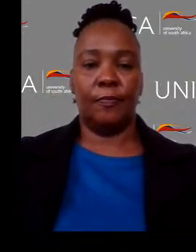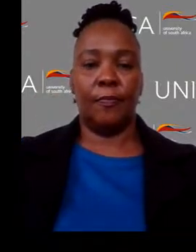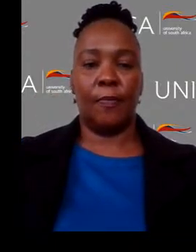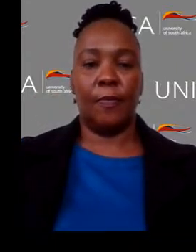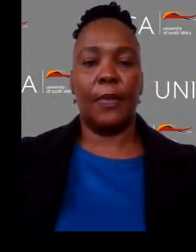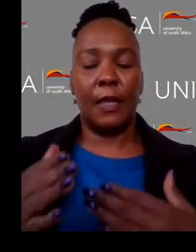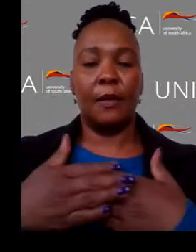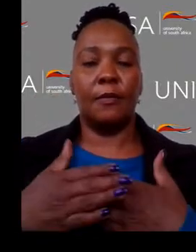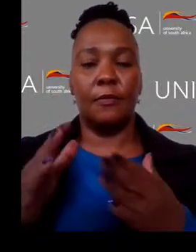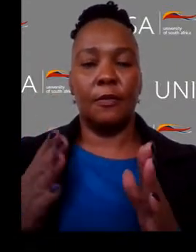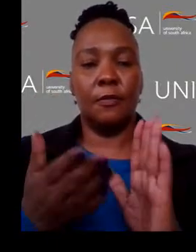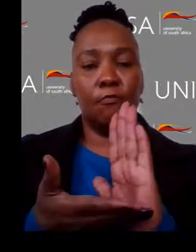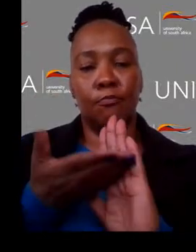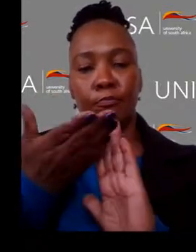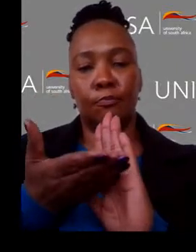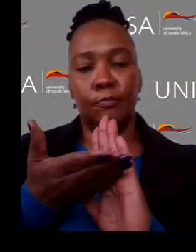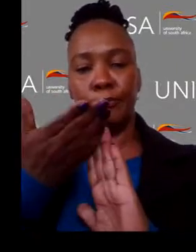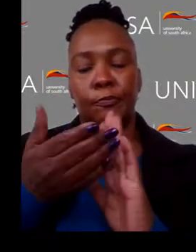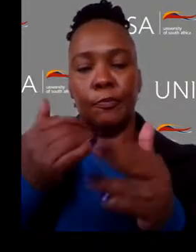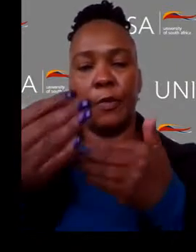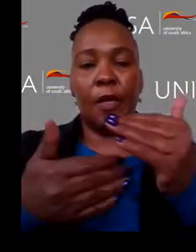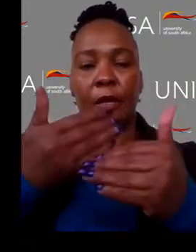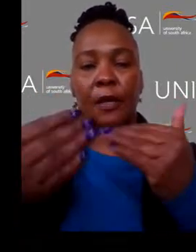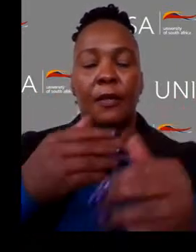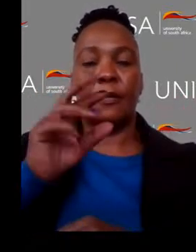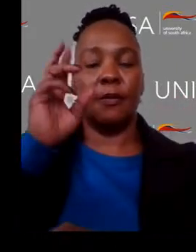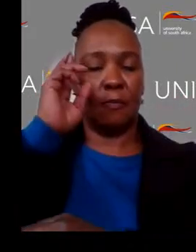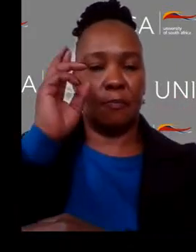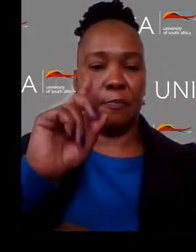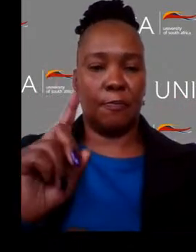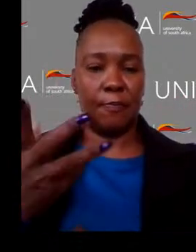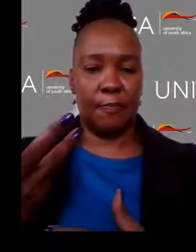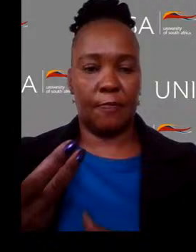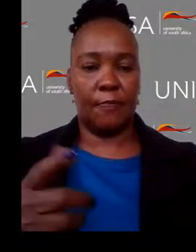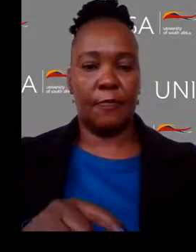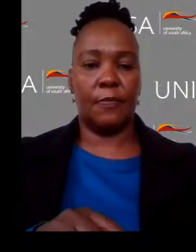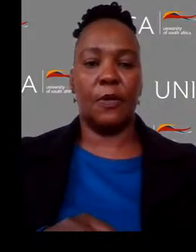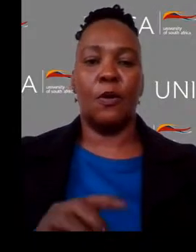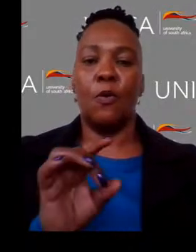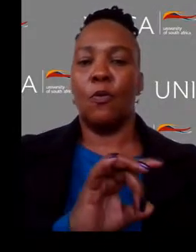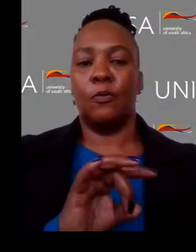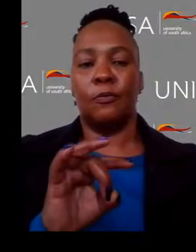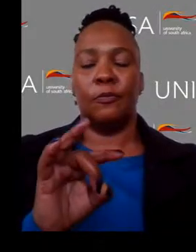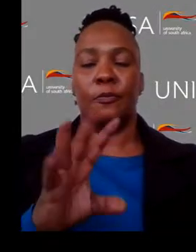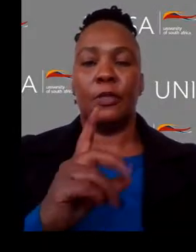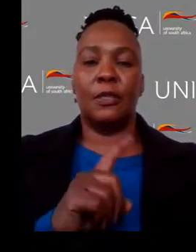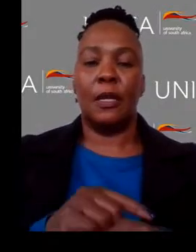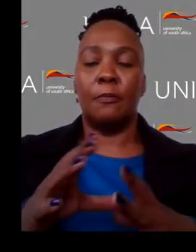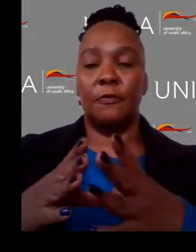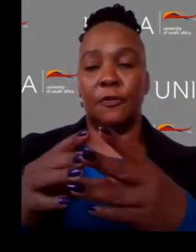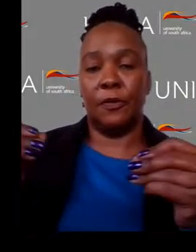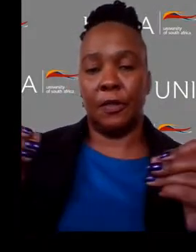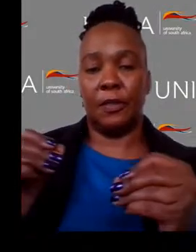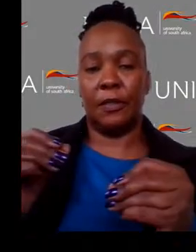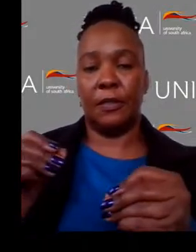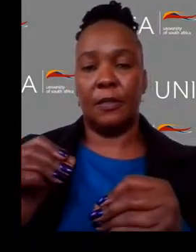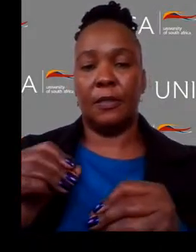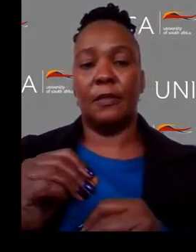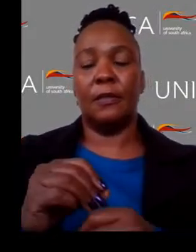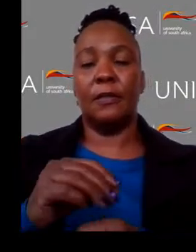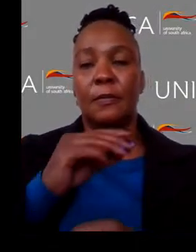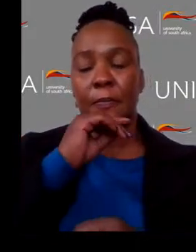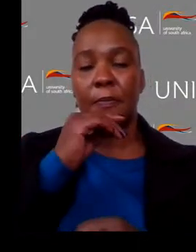start the upload process. So remember, this one, once the time runs out, we'll tell you you have to now start the